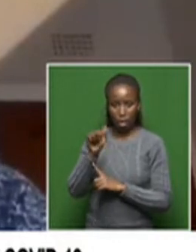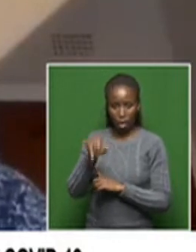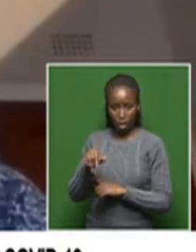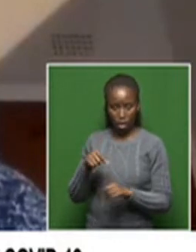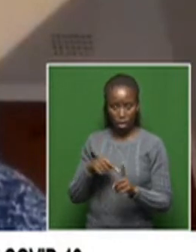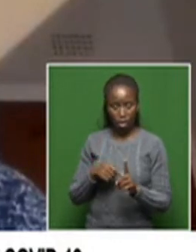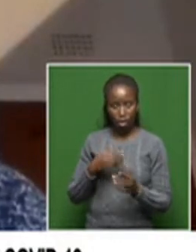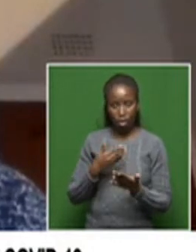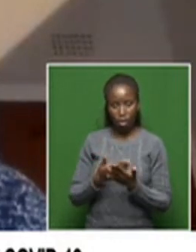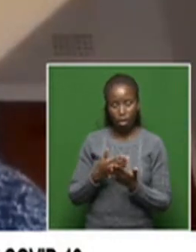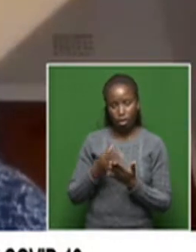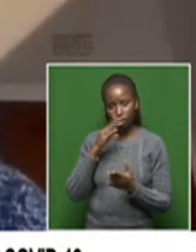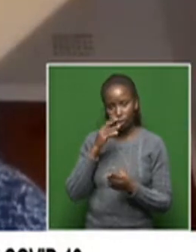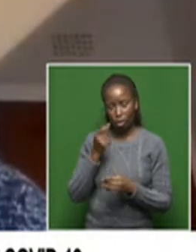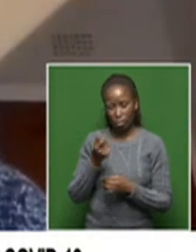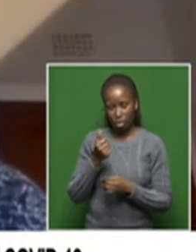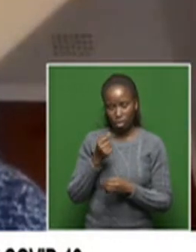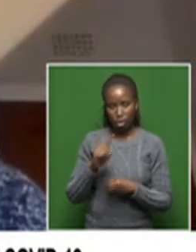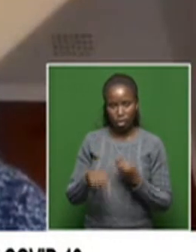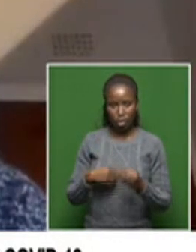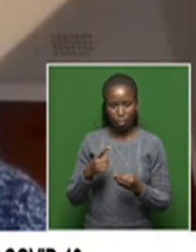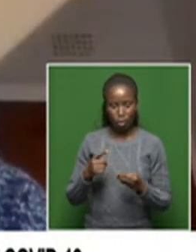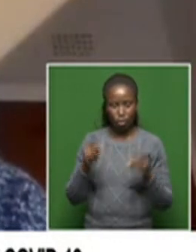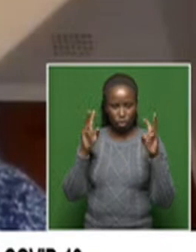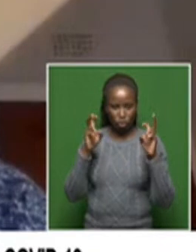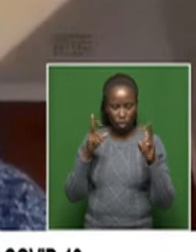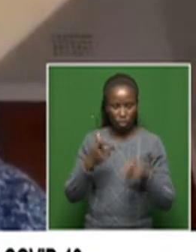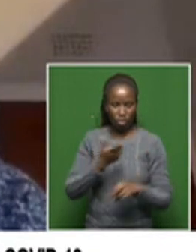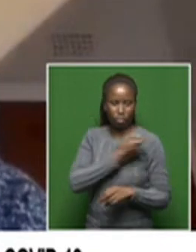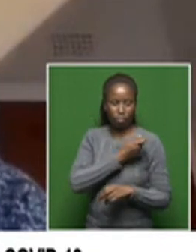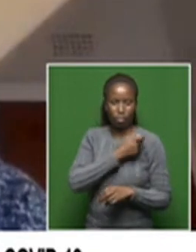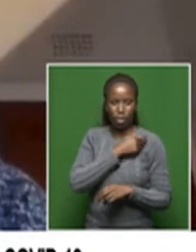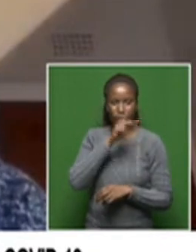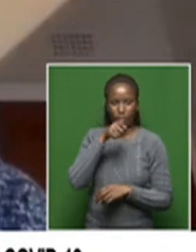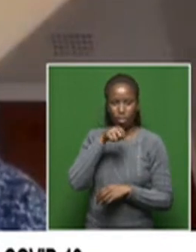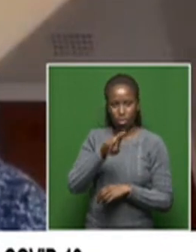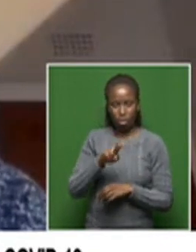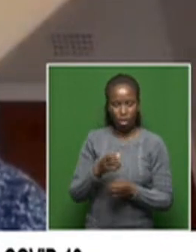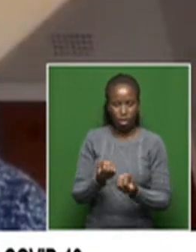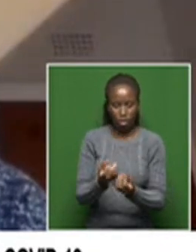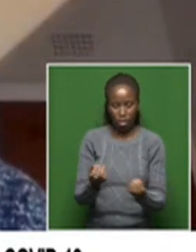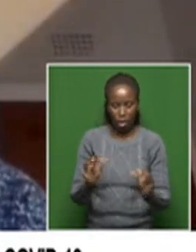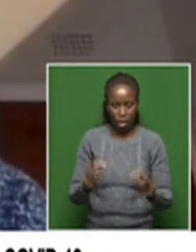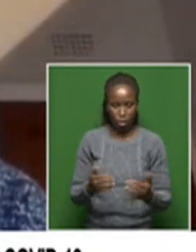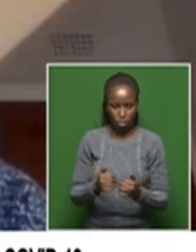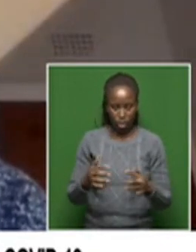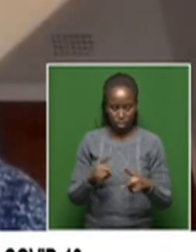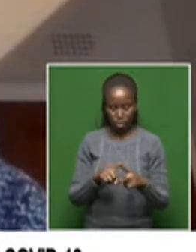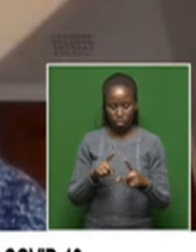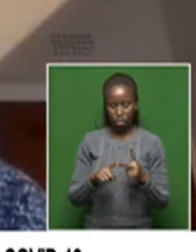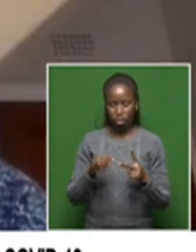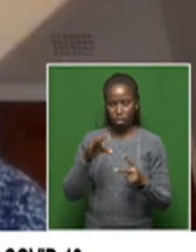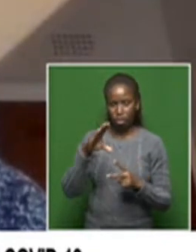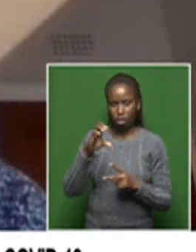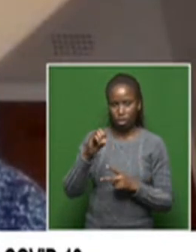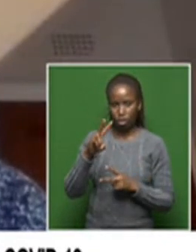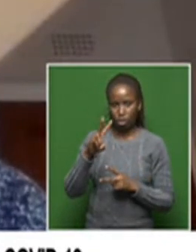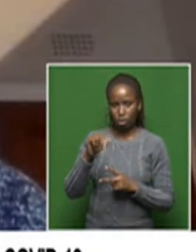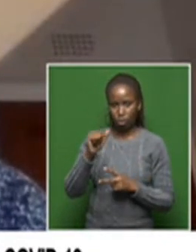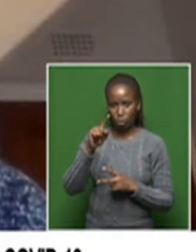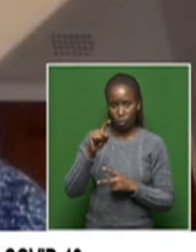little bit about the pipeline of Pfizer, and maybe you can also pick up the question on COVAX, Dr. Pile.